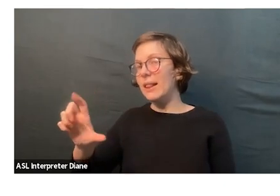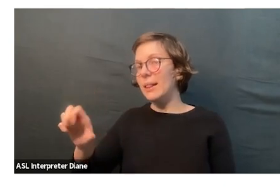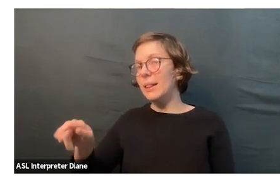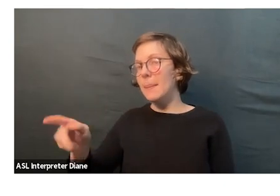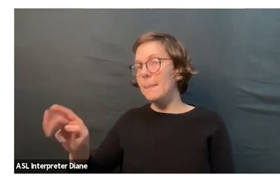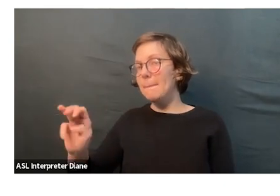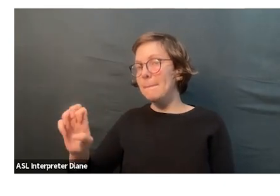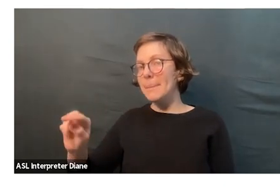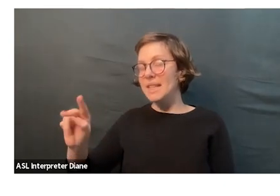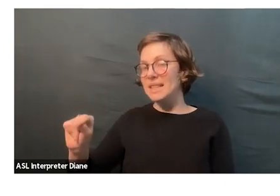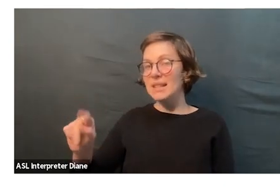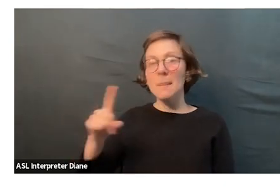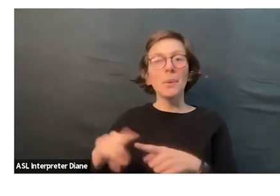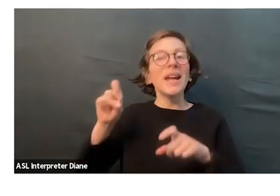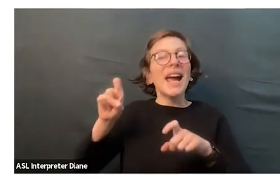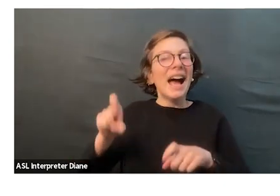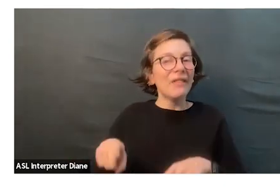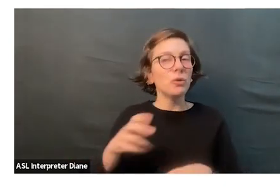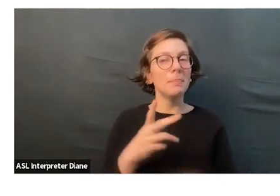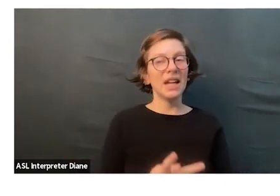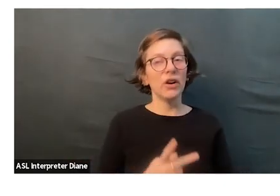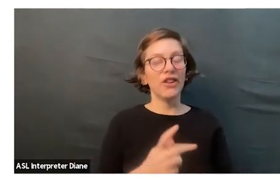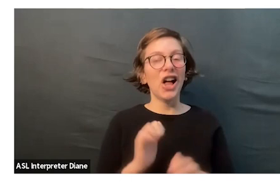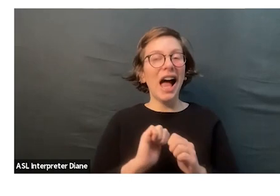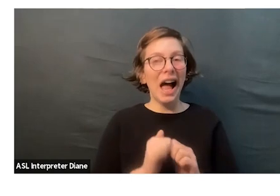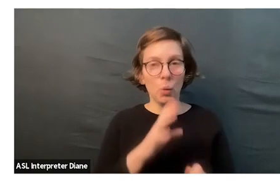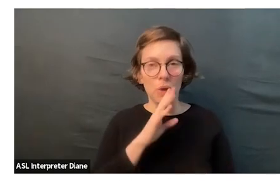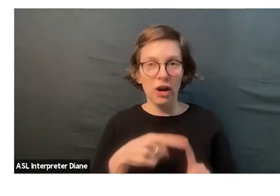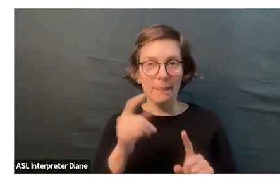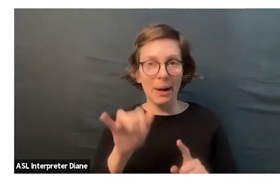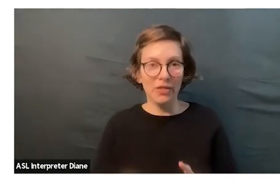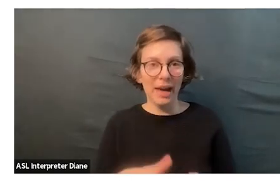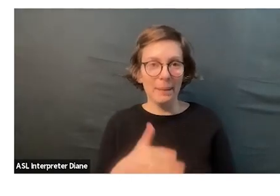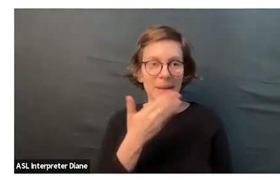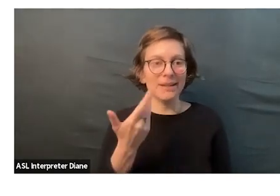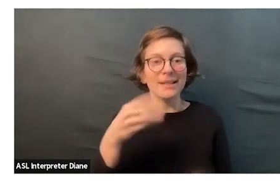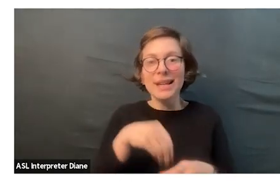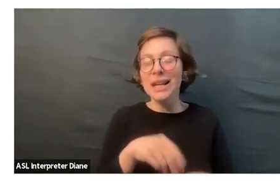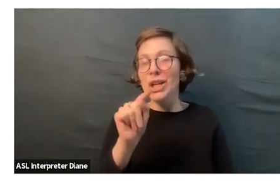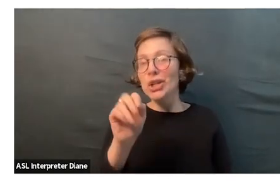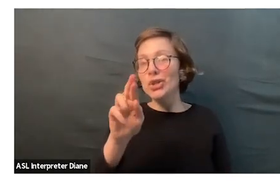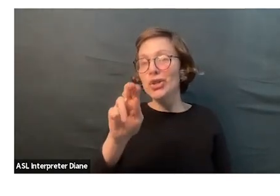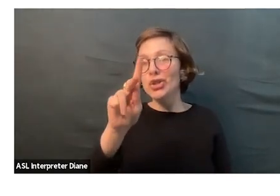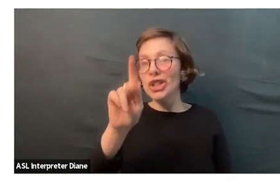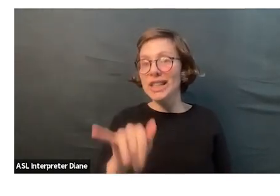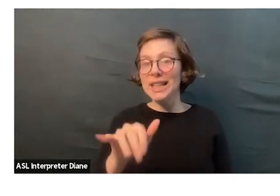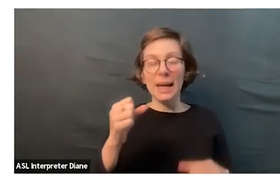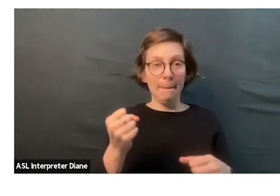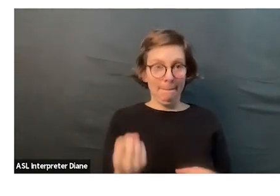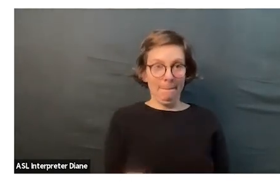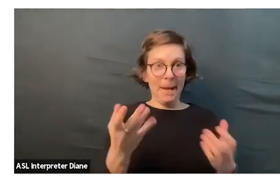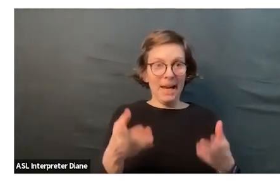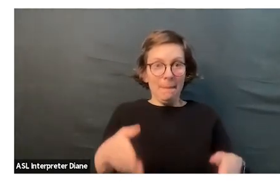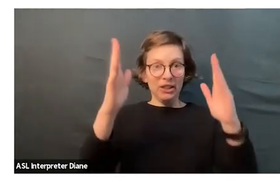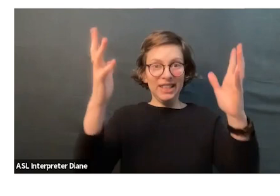of the devastation is that's not natural. That was somebody making a decision that they were going to take shortcuts in